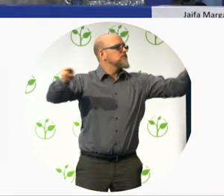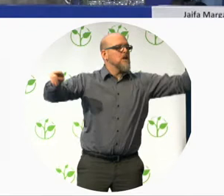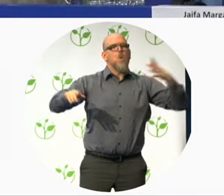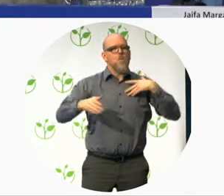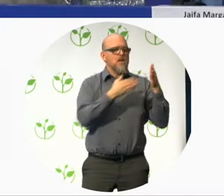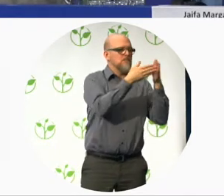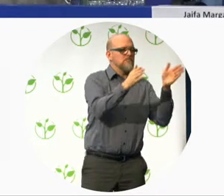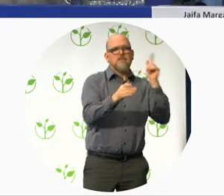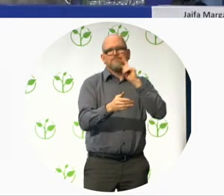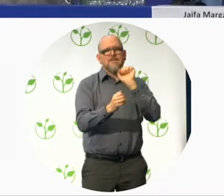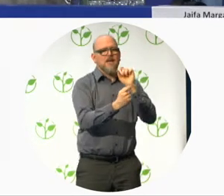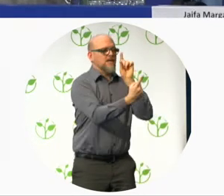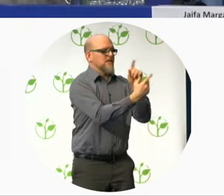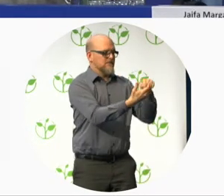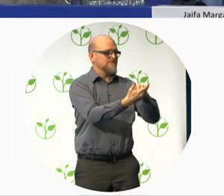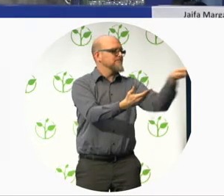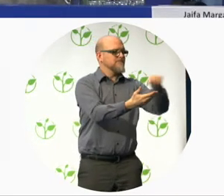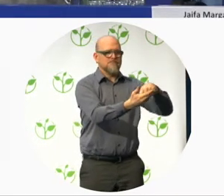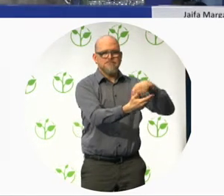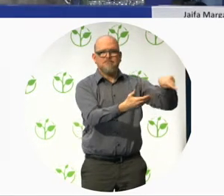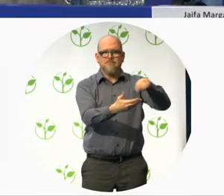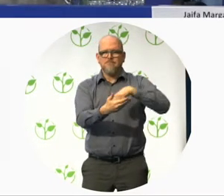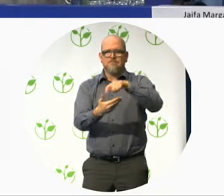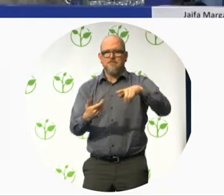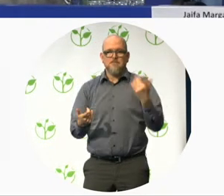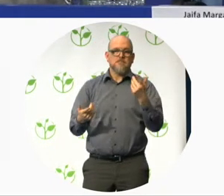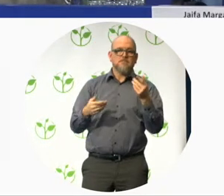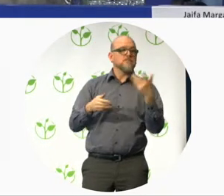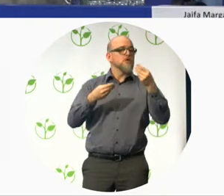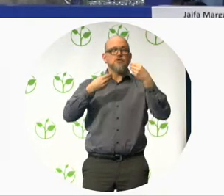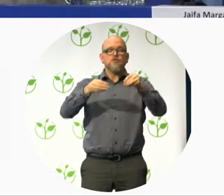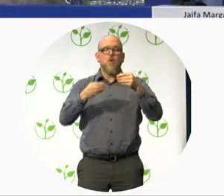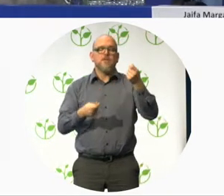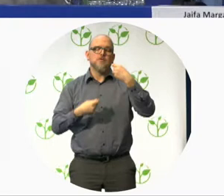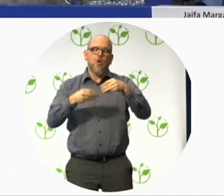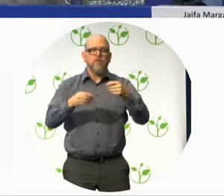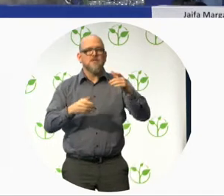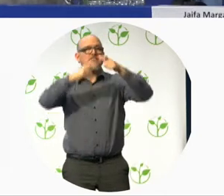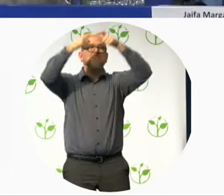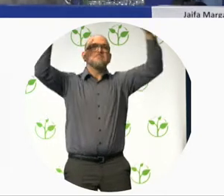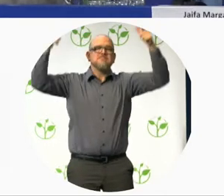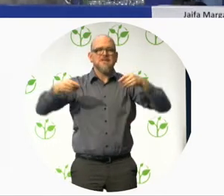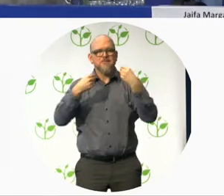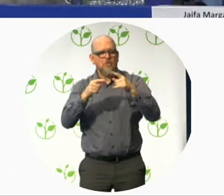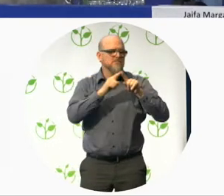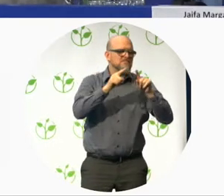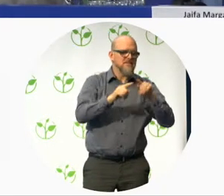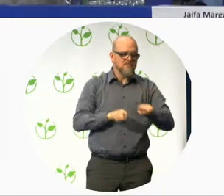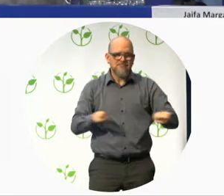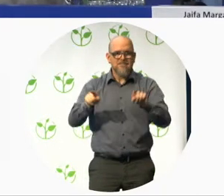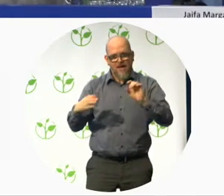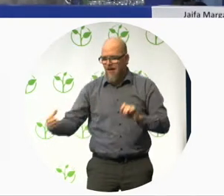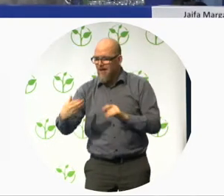shopping centers, and etc. Not only that, being in Zain, during the past years, we were